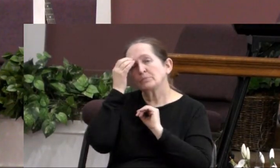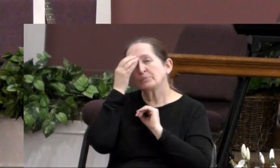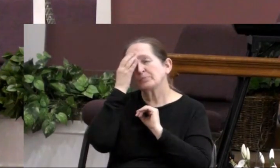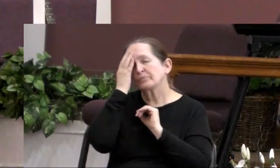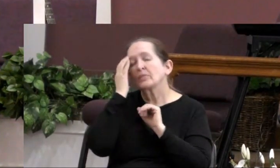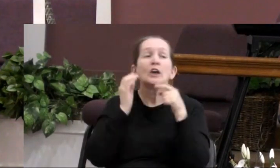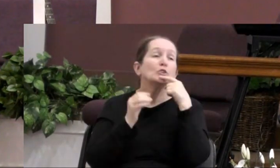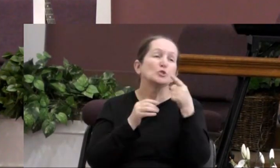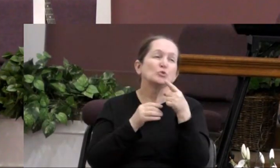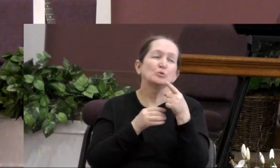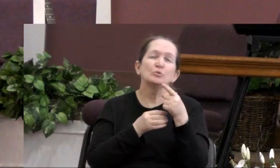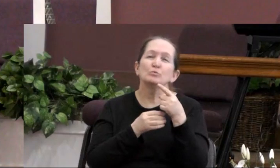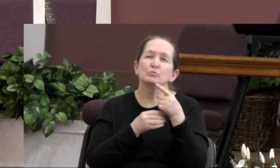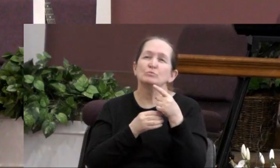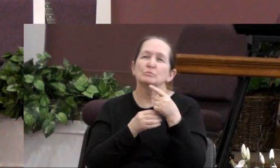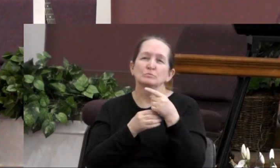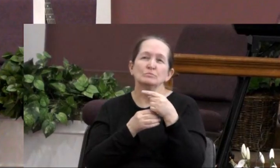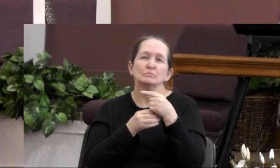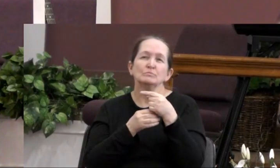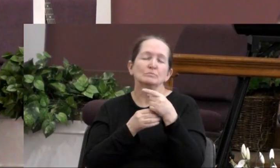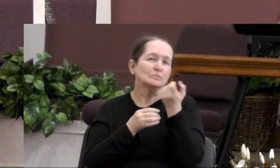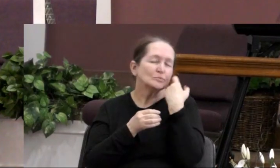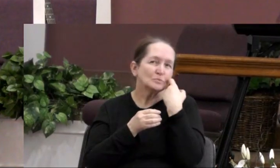Now, I told you a moment ago that